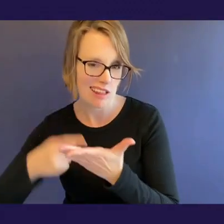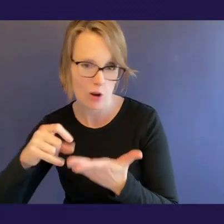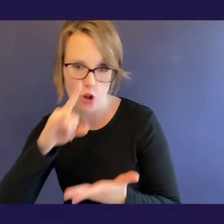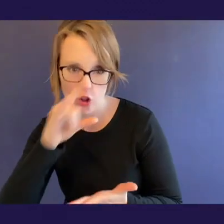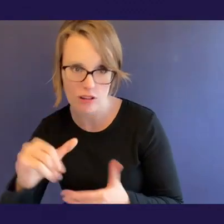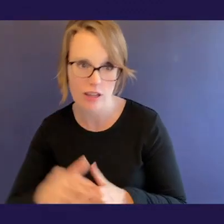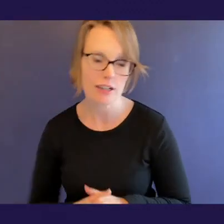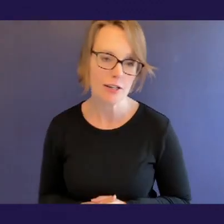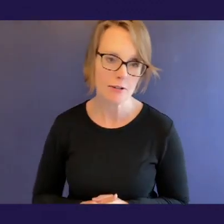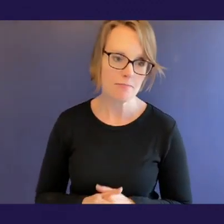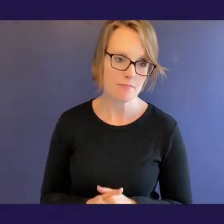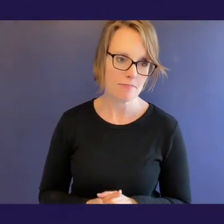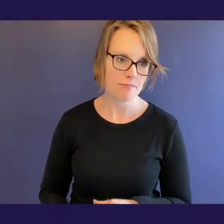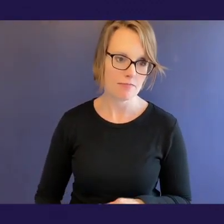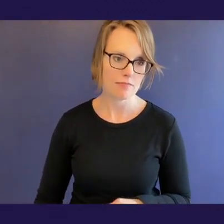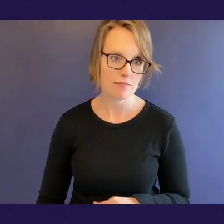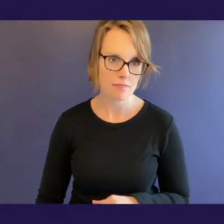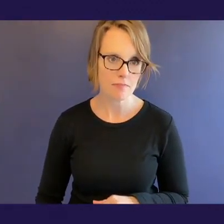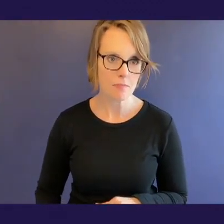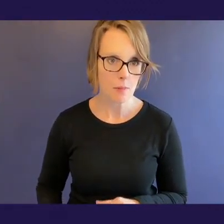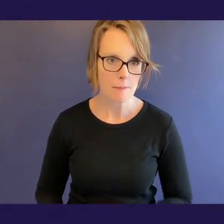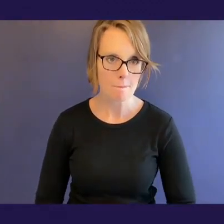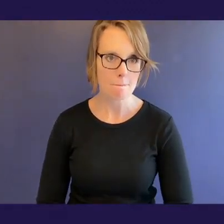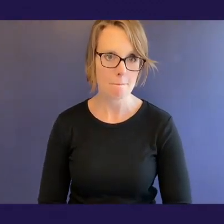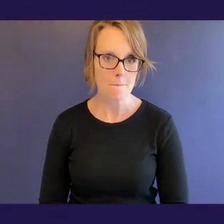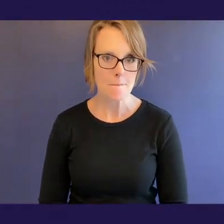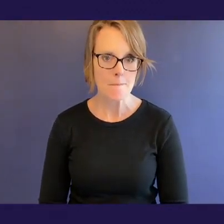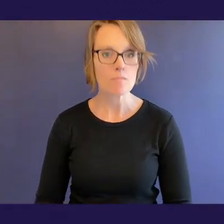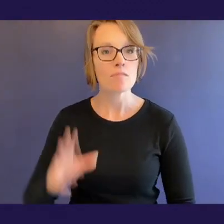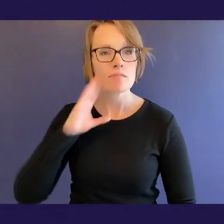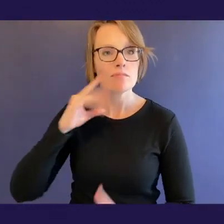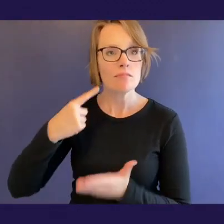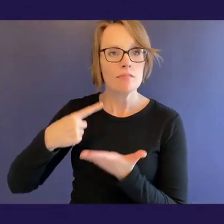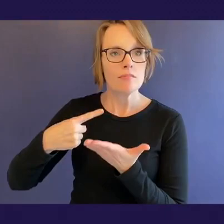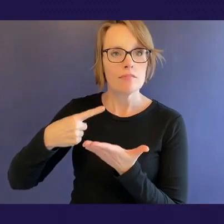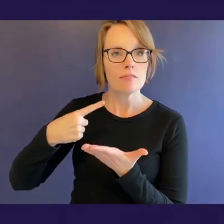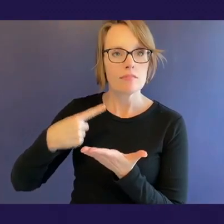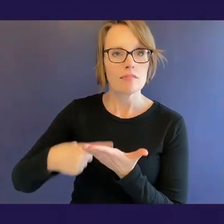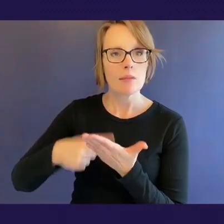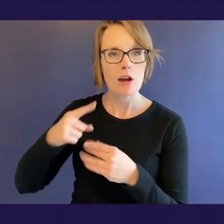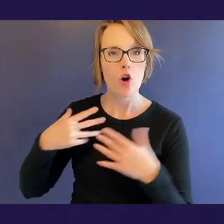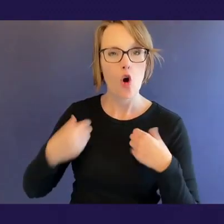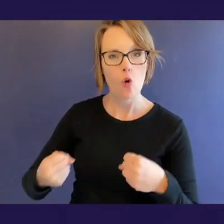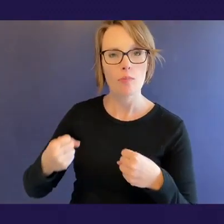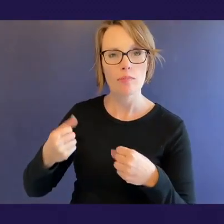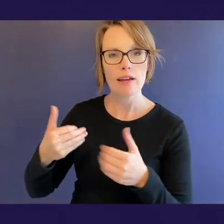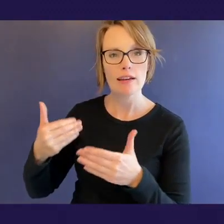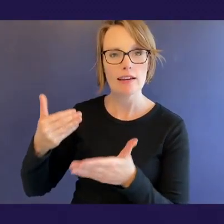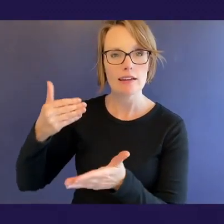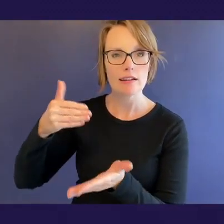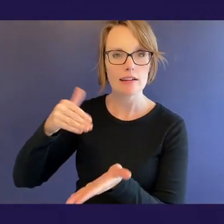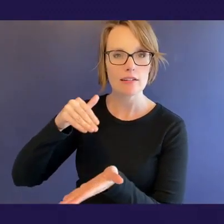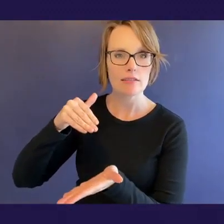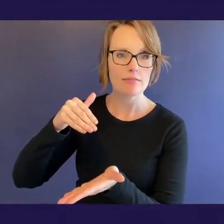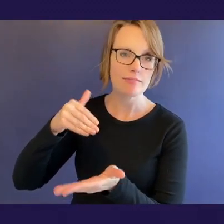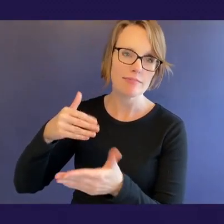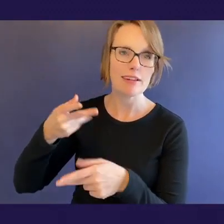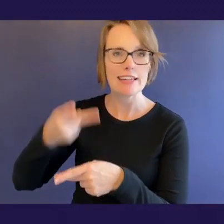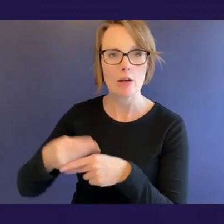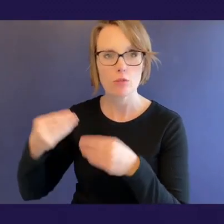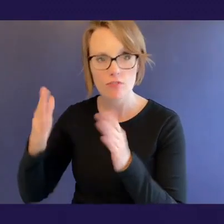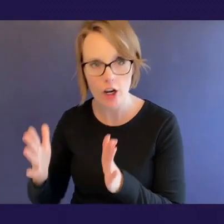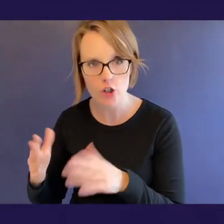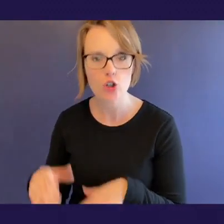professionals, those at the front lines, can specifically nurses can intervene at the informational and